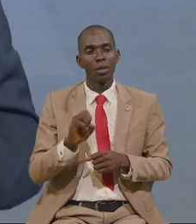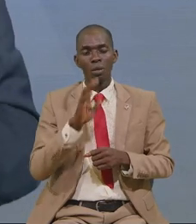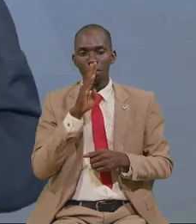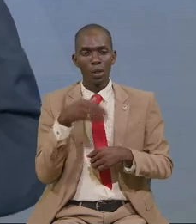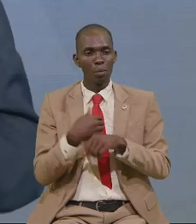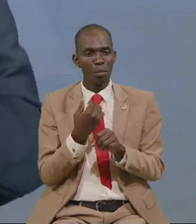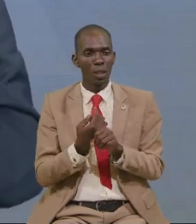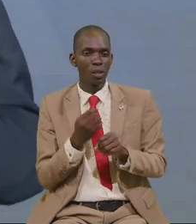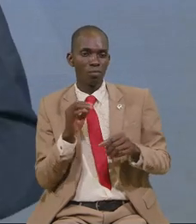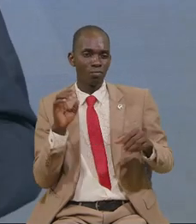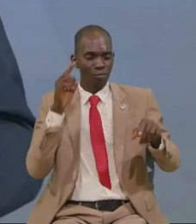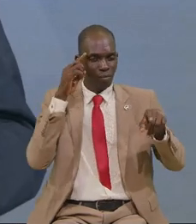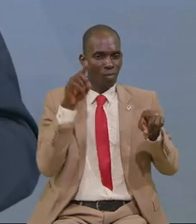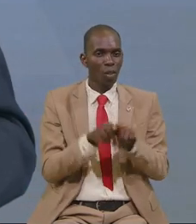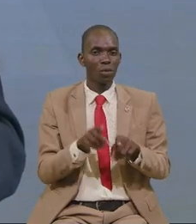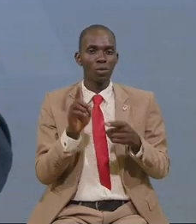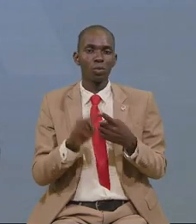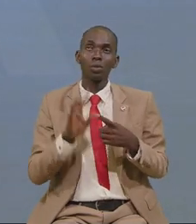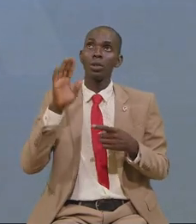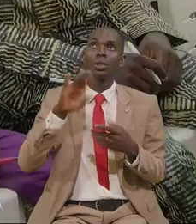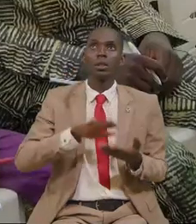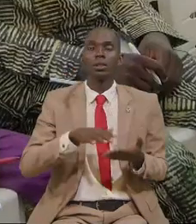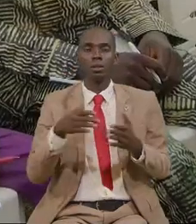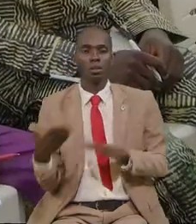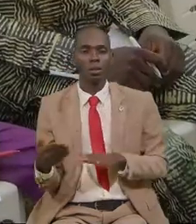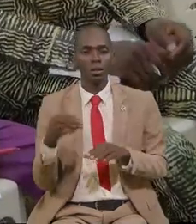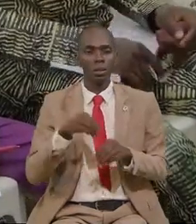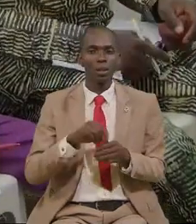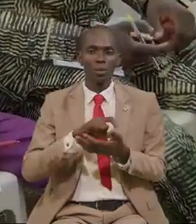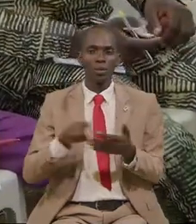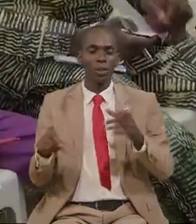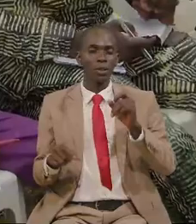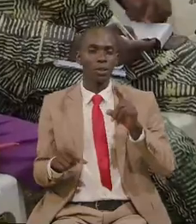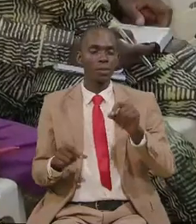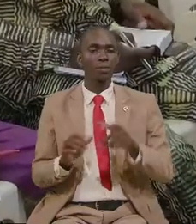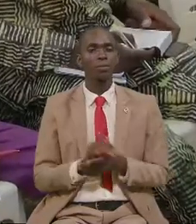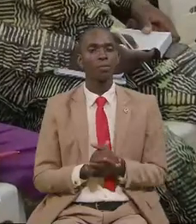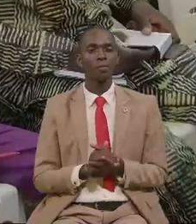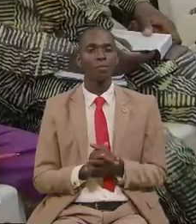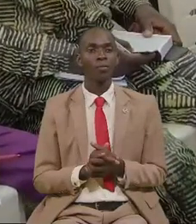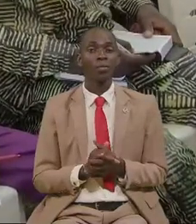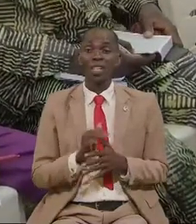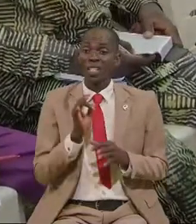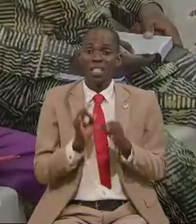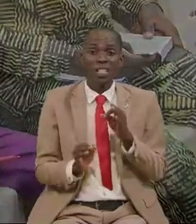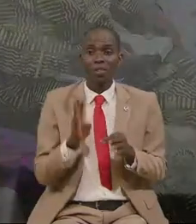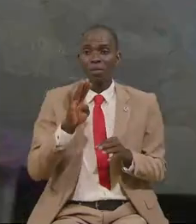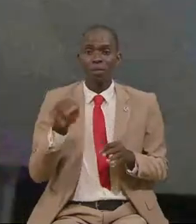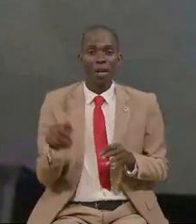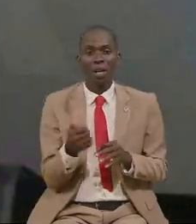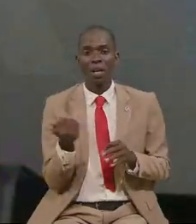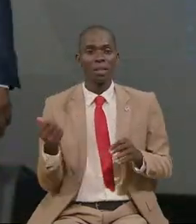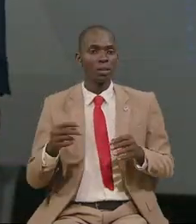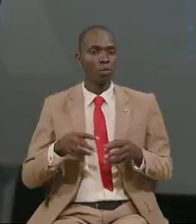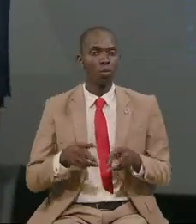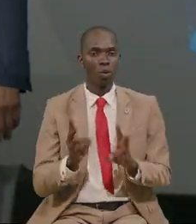conformable unto his death. In verse 11, it says, if by any means I